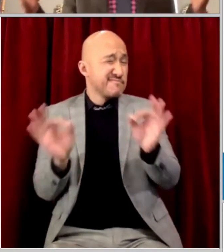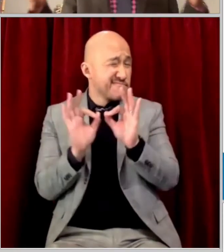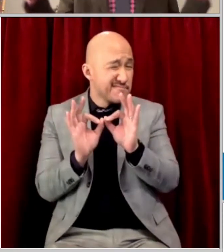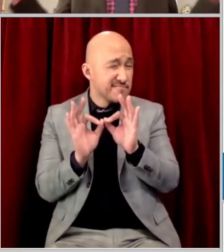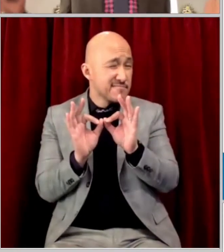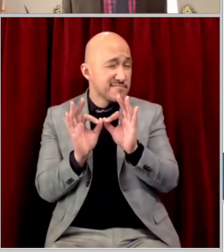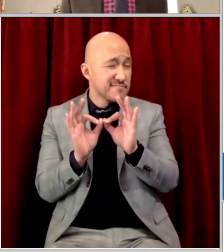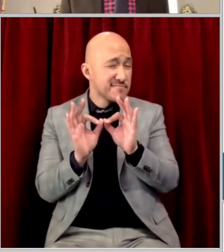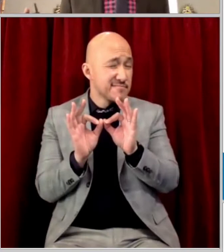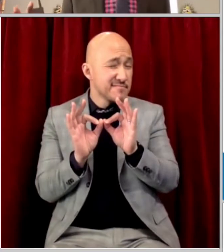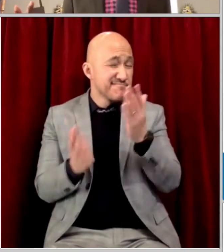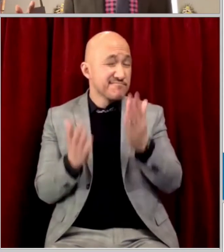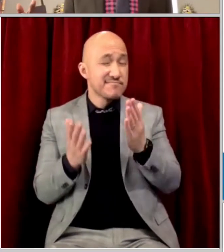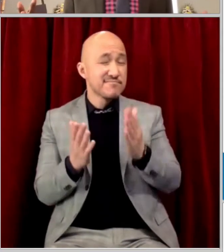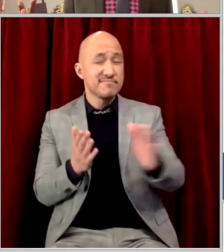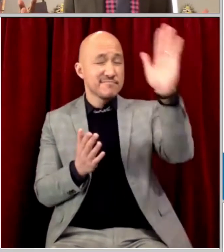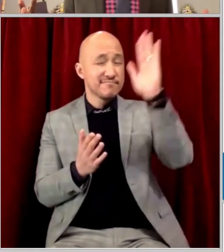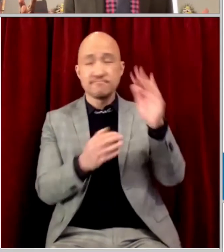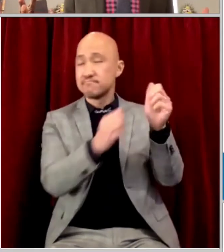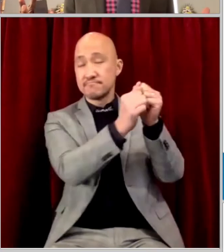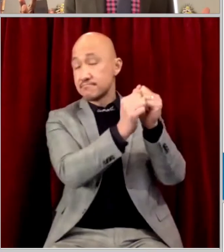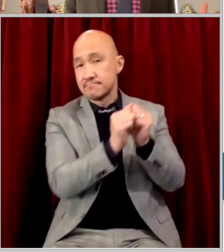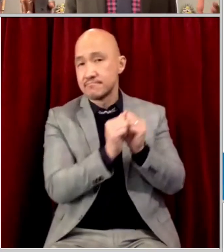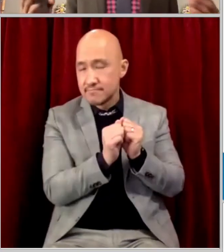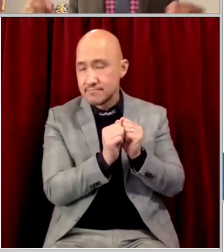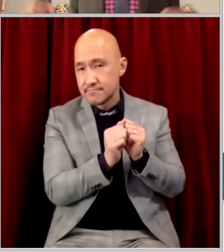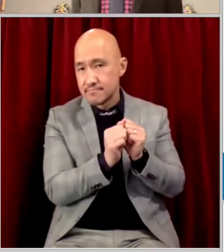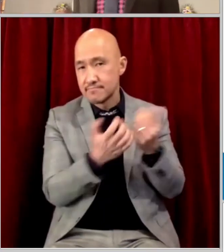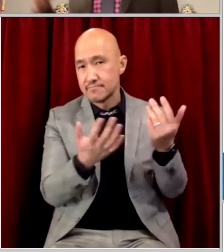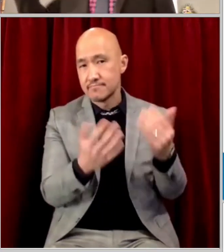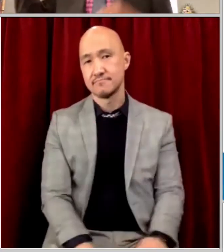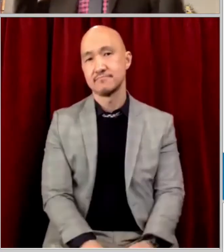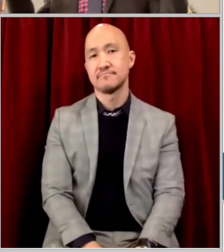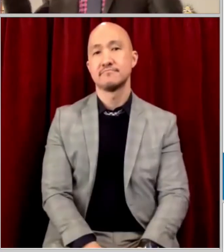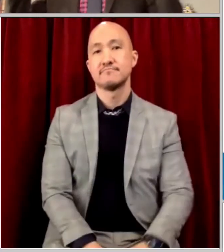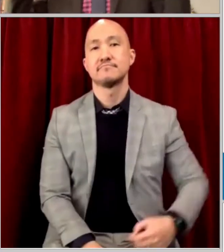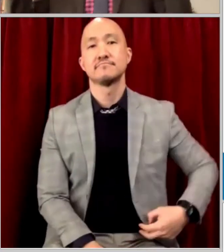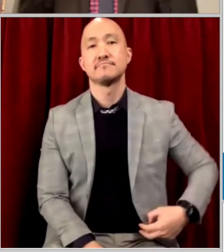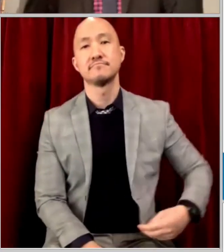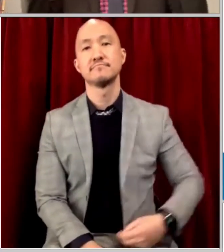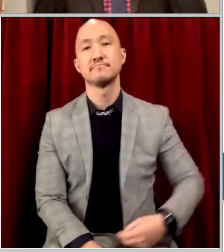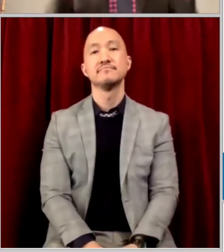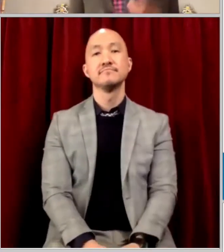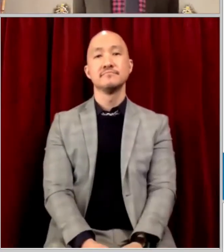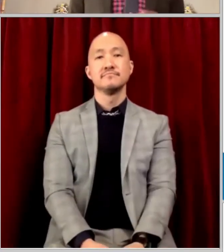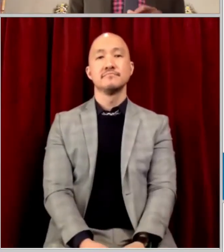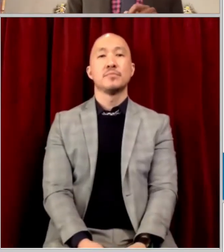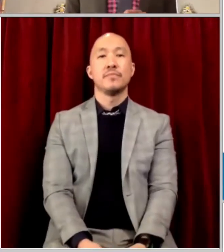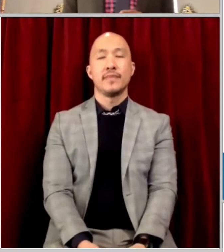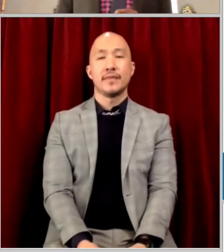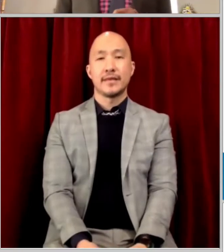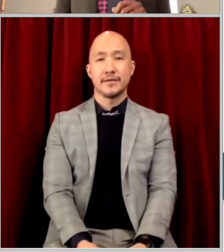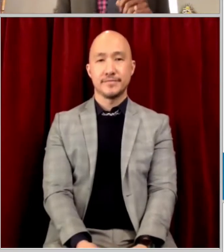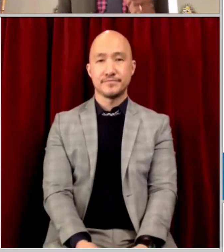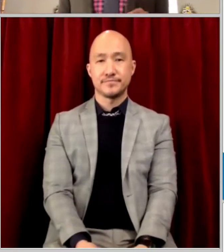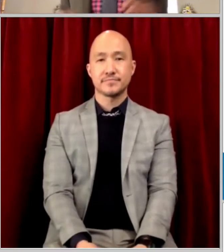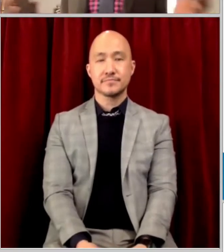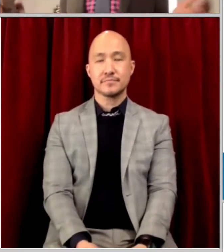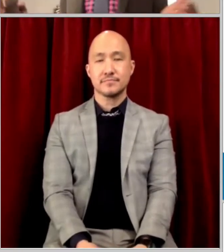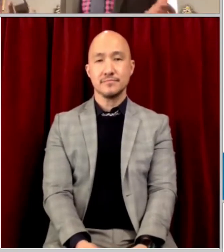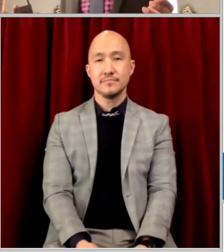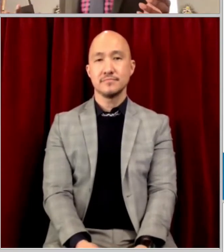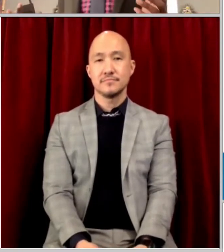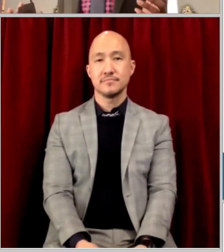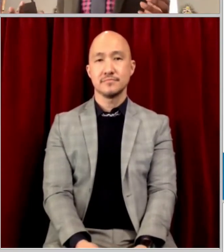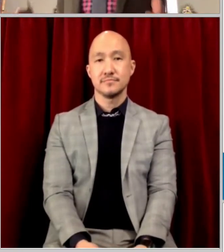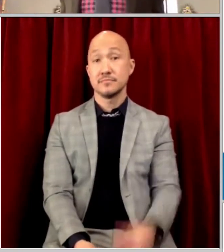God is not with me anymore. Those are the thoughts that start whispering, getting whispered in our heads. Why? Because